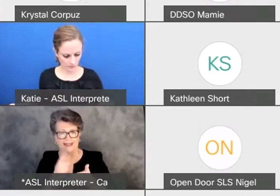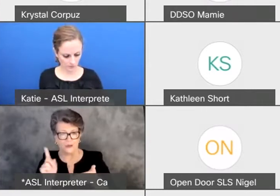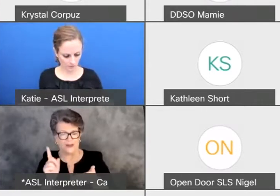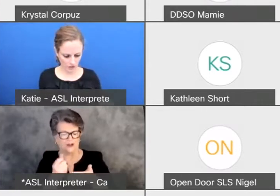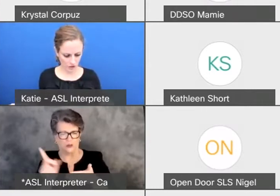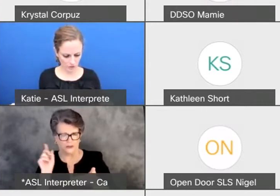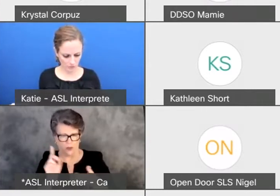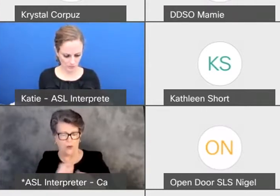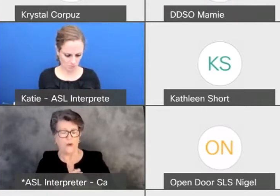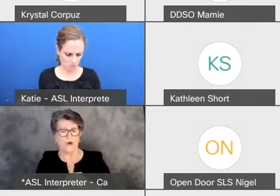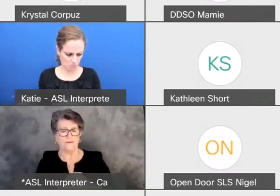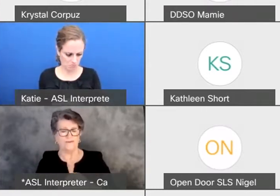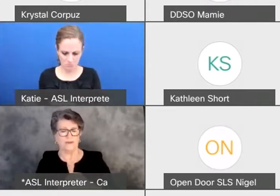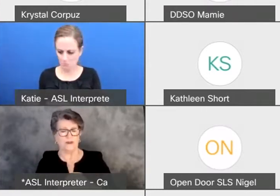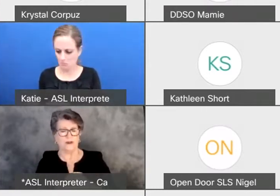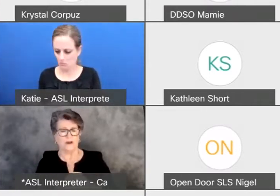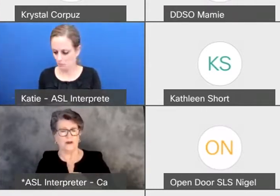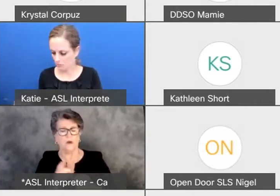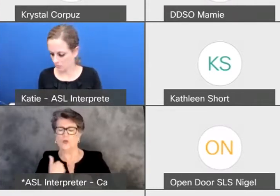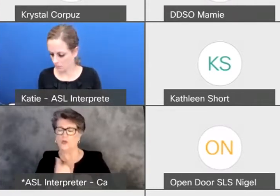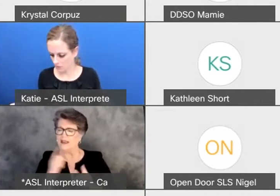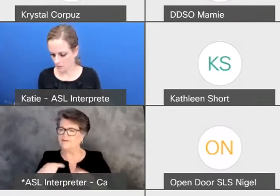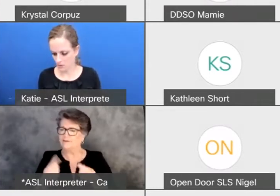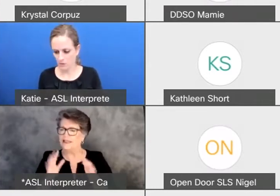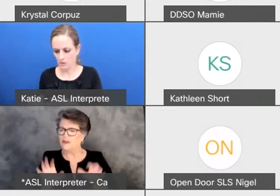have been doing